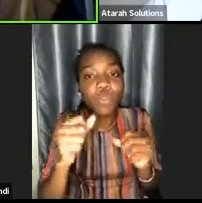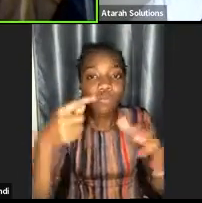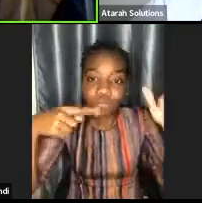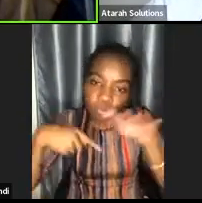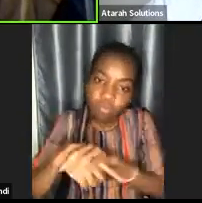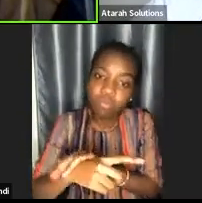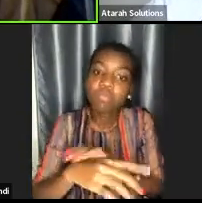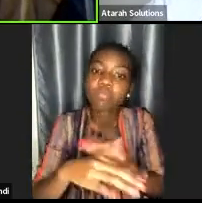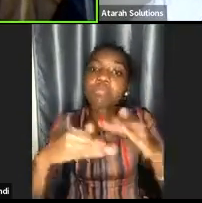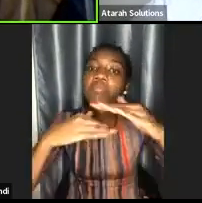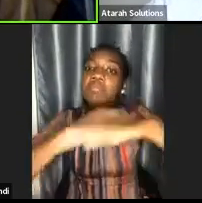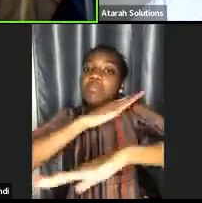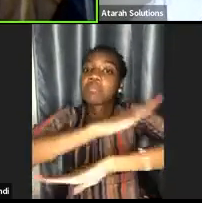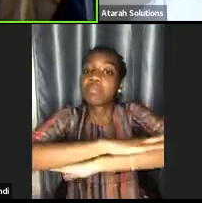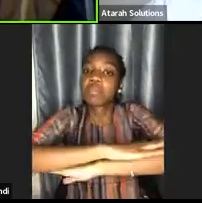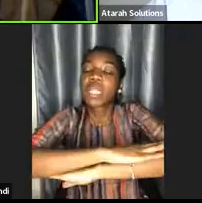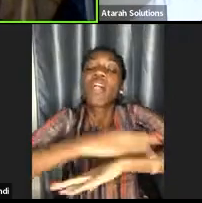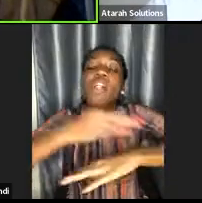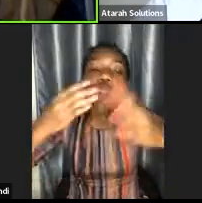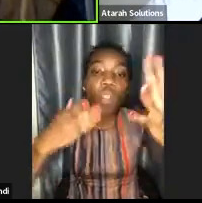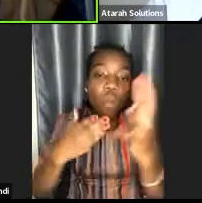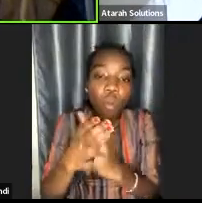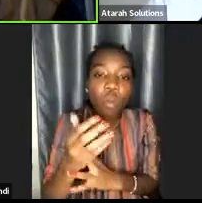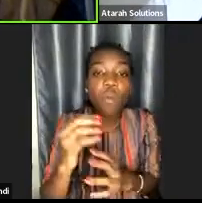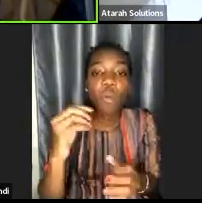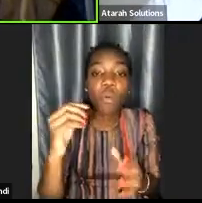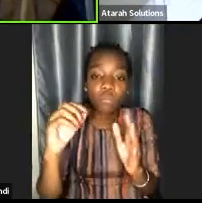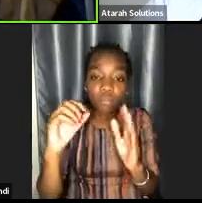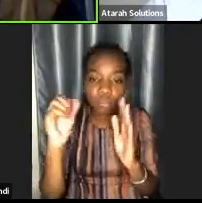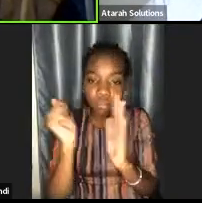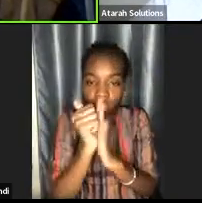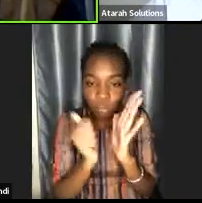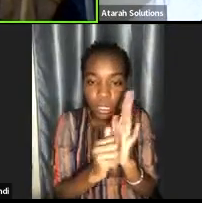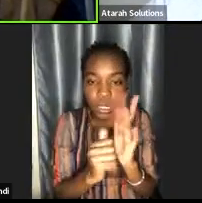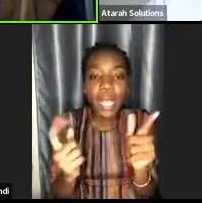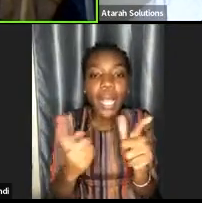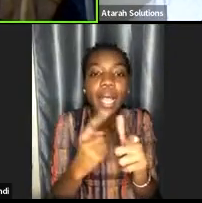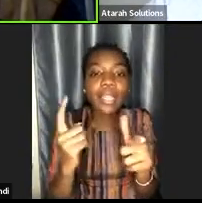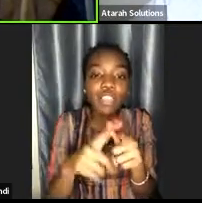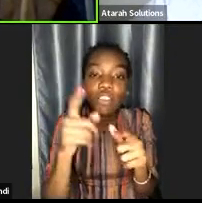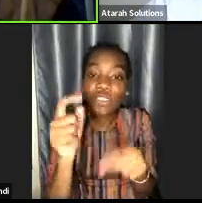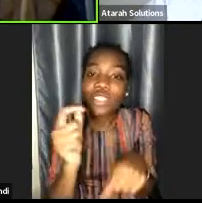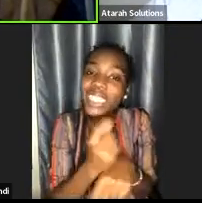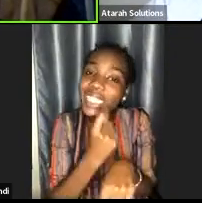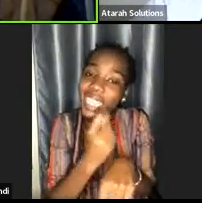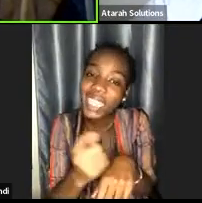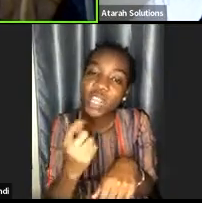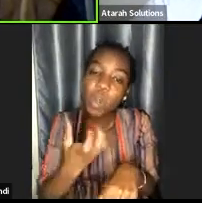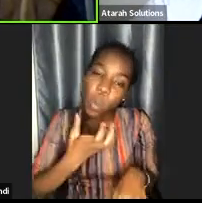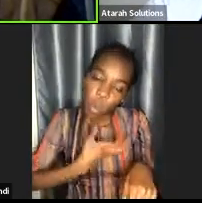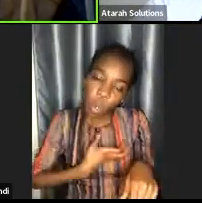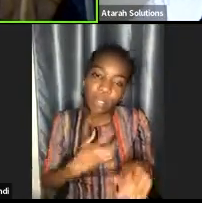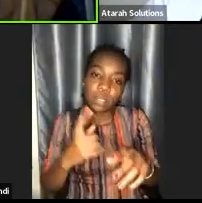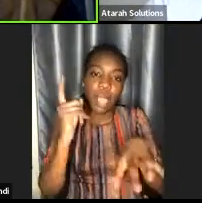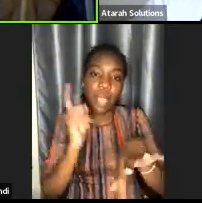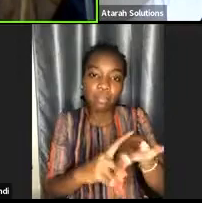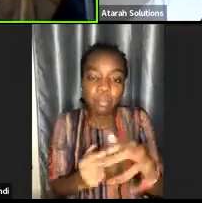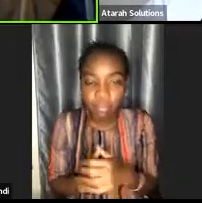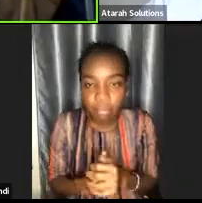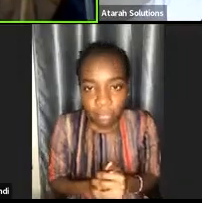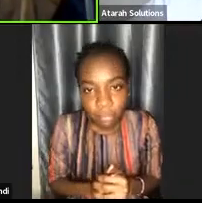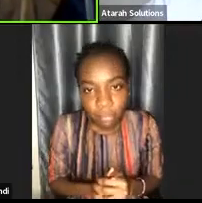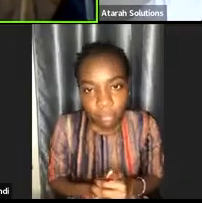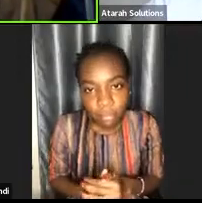modules, and eventually become a mediator. So you can train at your own time without